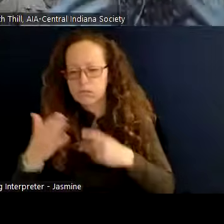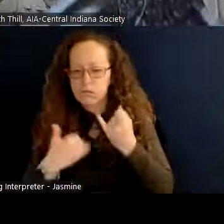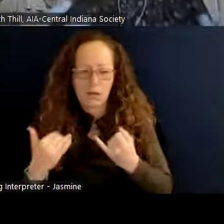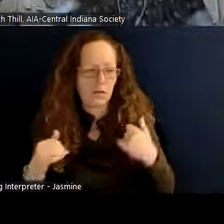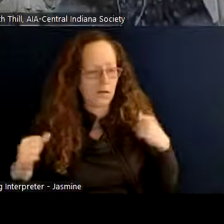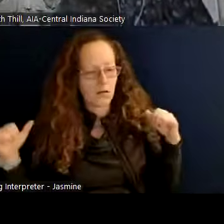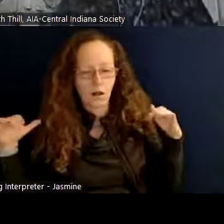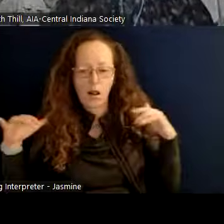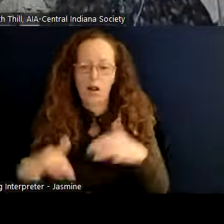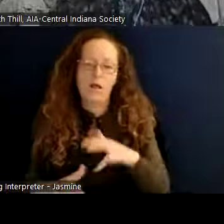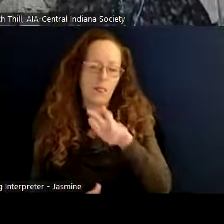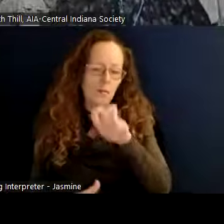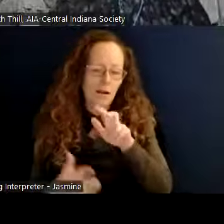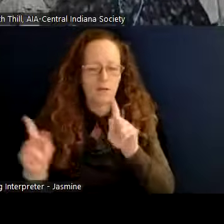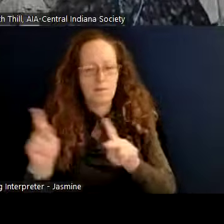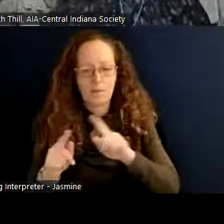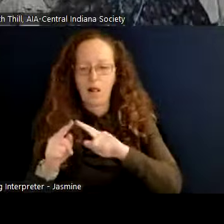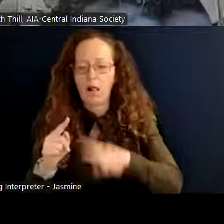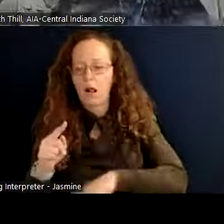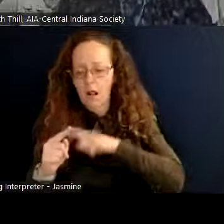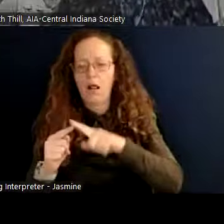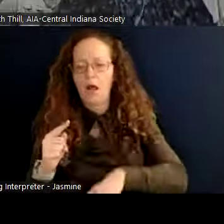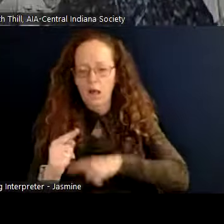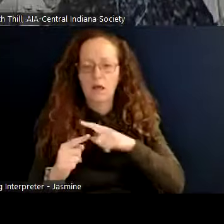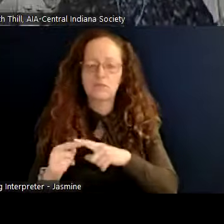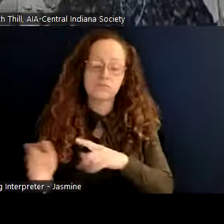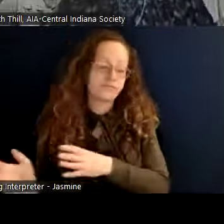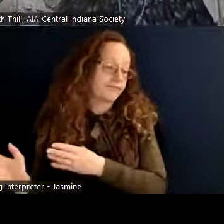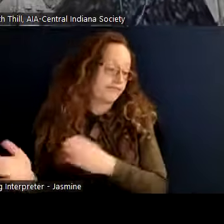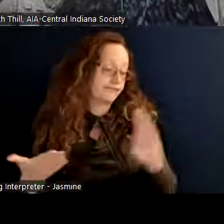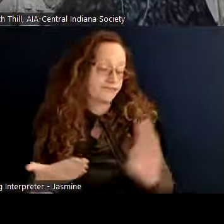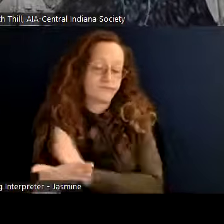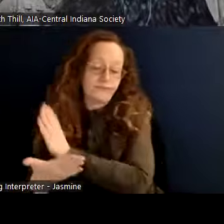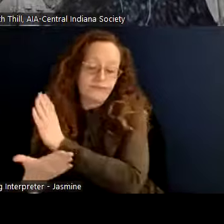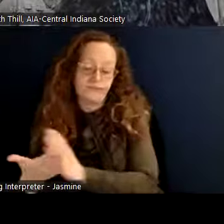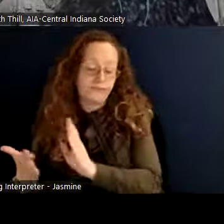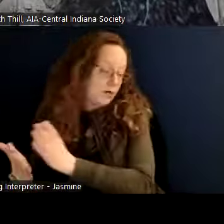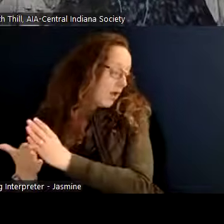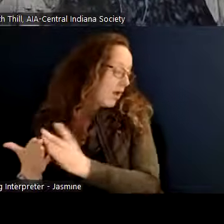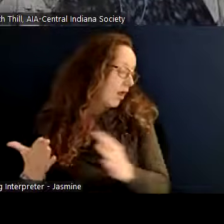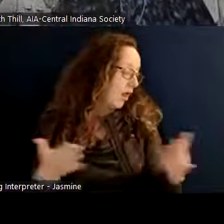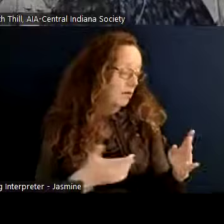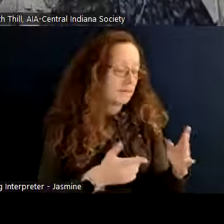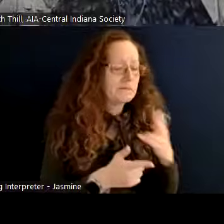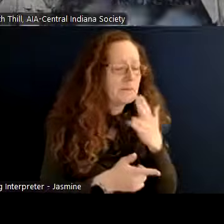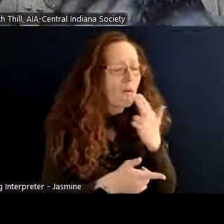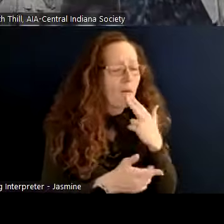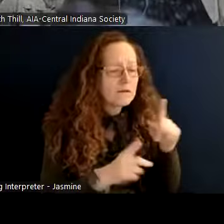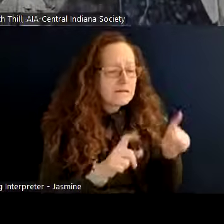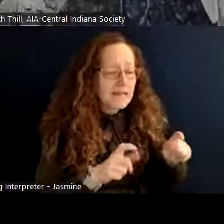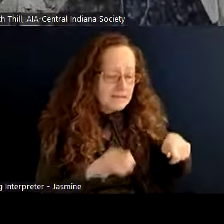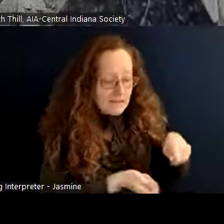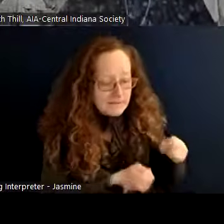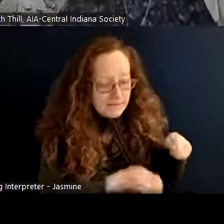running nearly year-round to small test excavations with maybe 10 people in the field. You can learn more